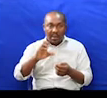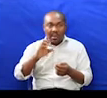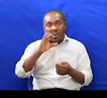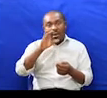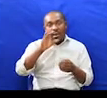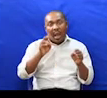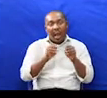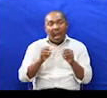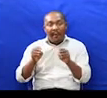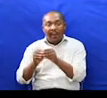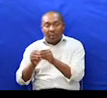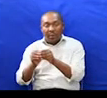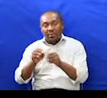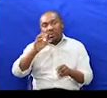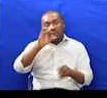compounds